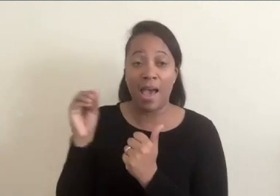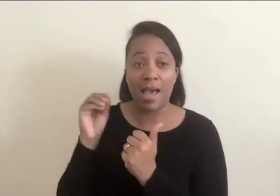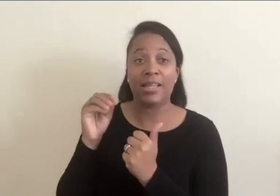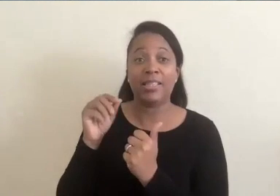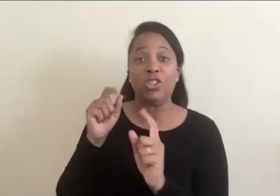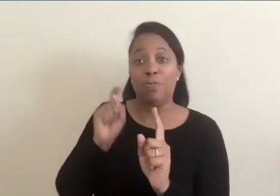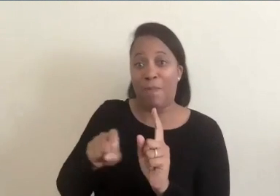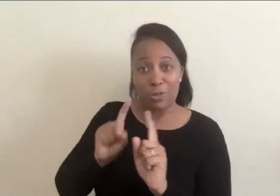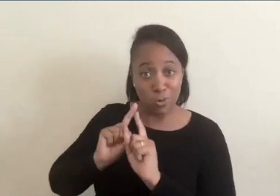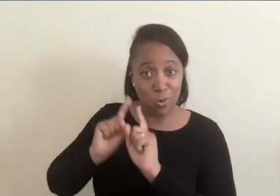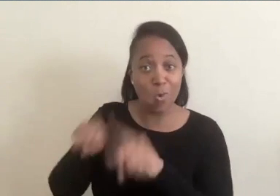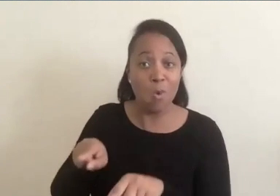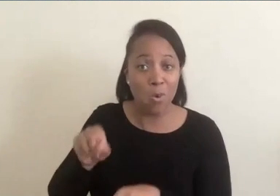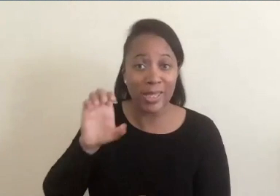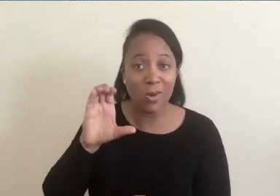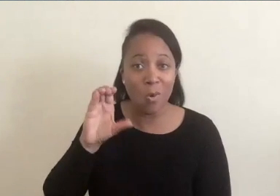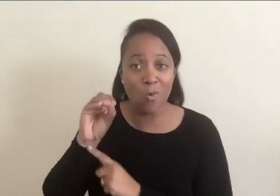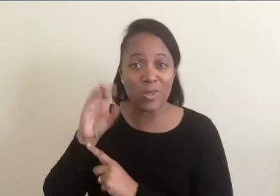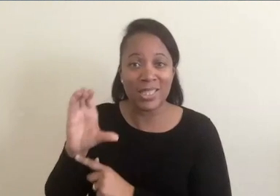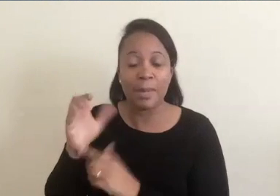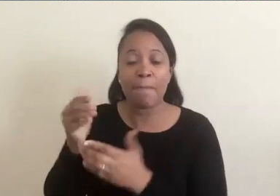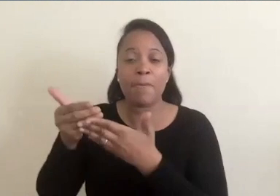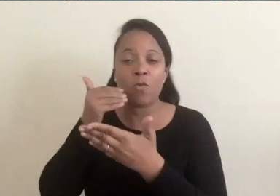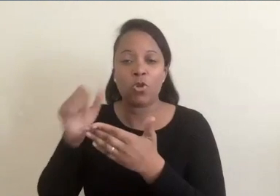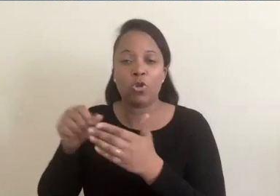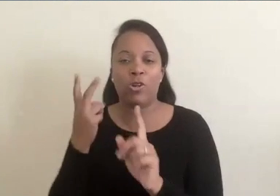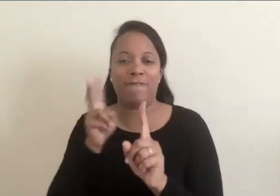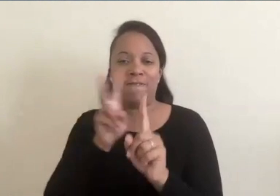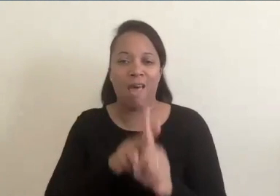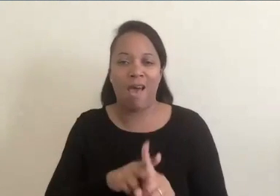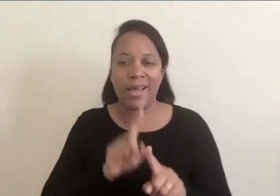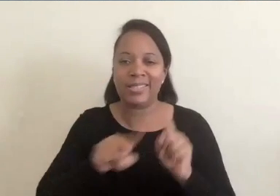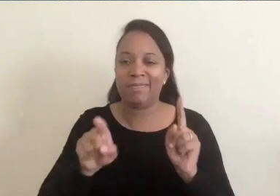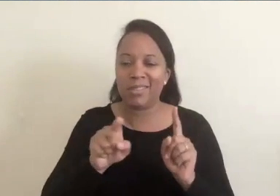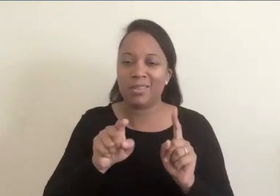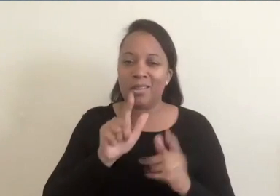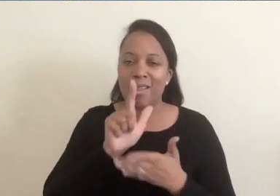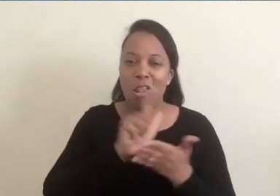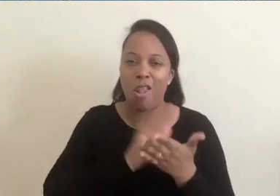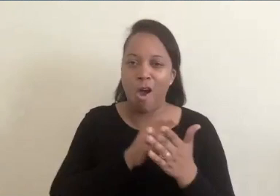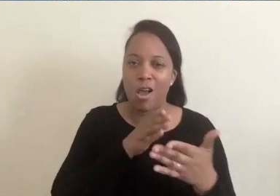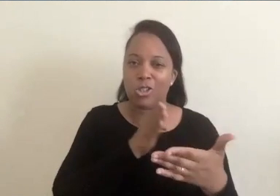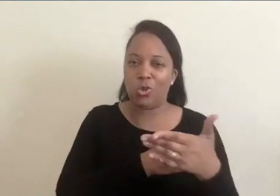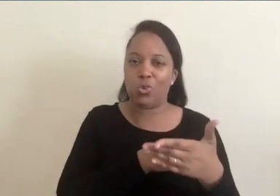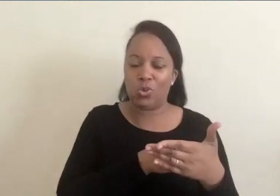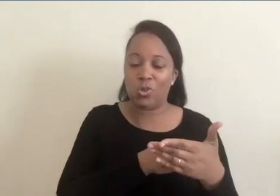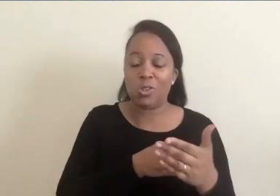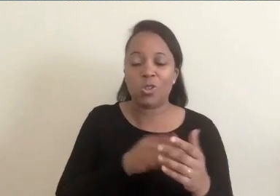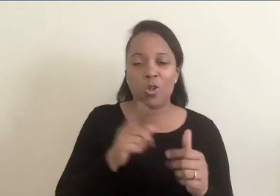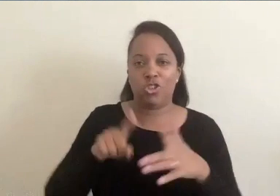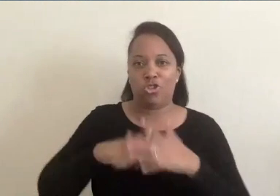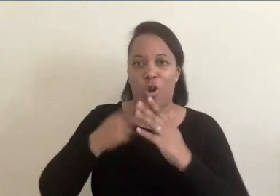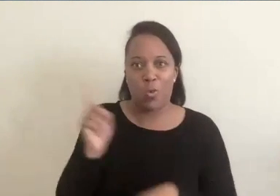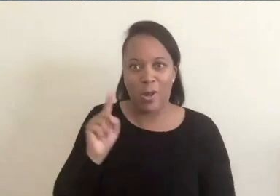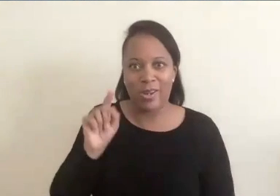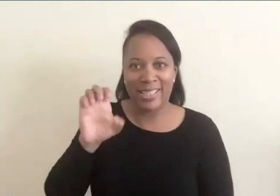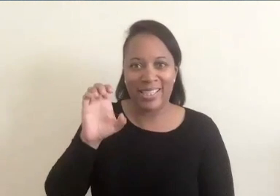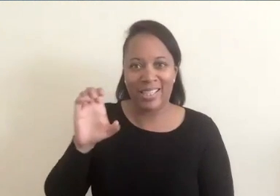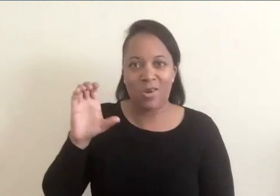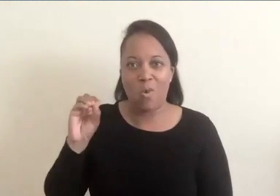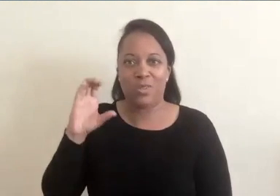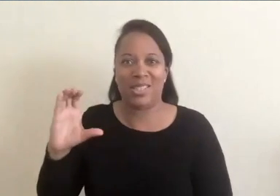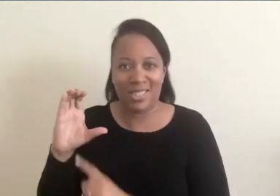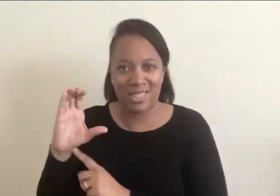go to the EEOC before you can file certain lawsuits. So you have to go to the EEOC before you